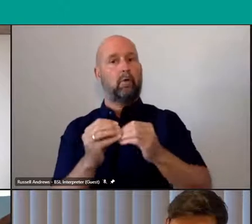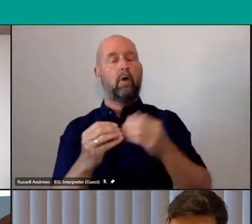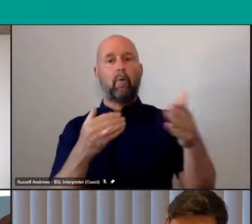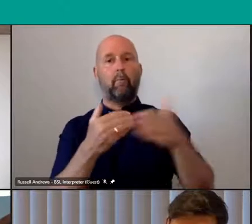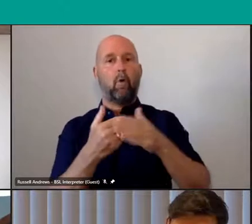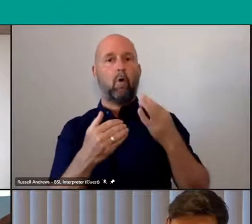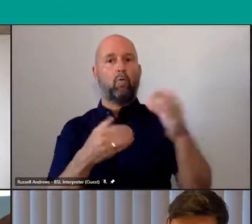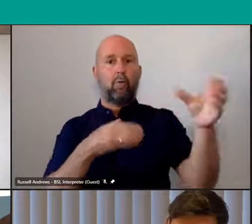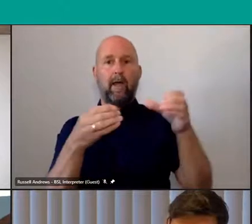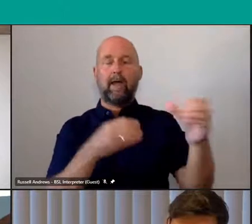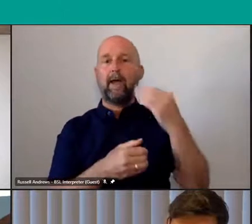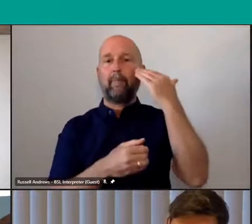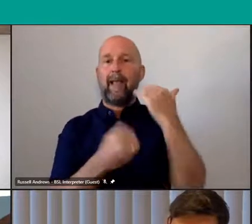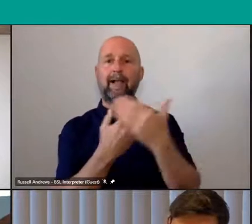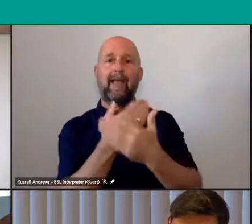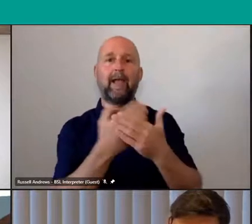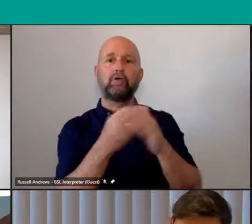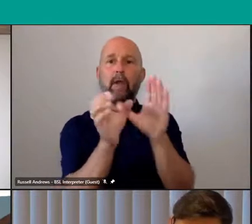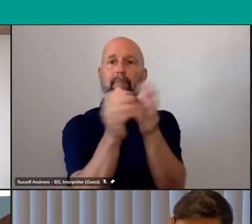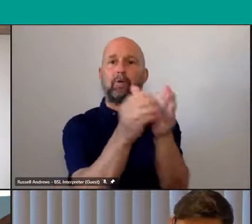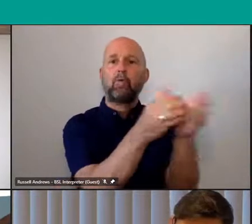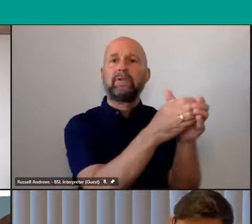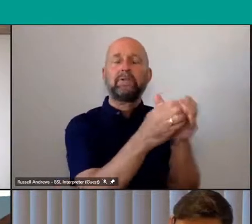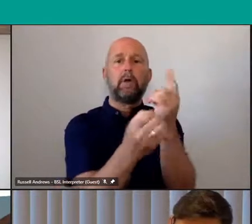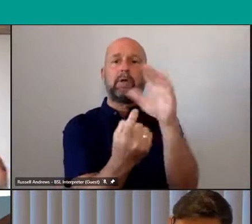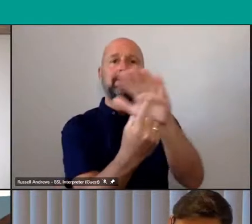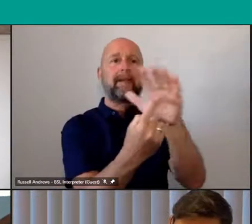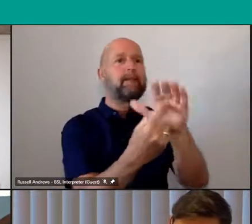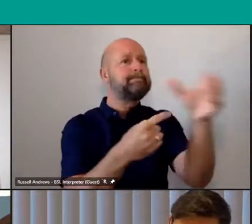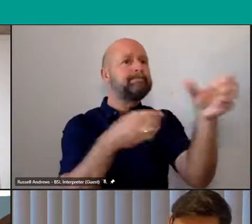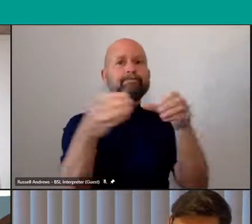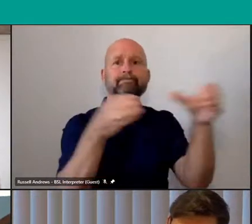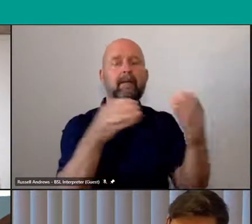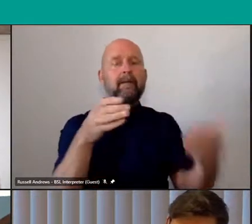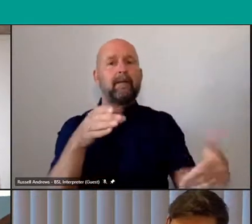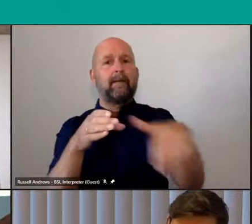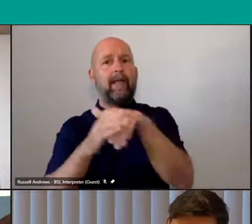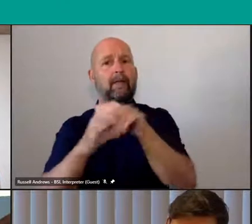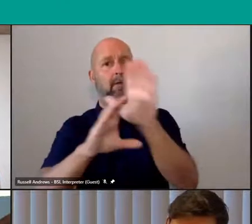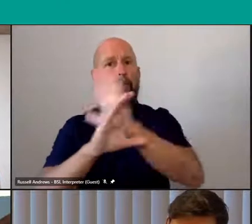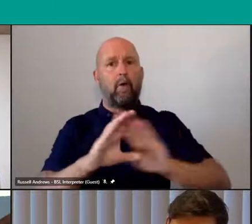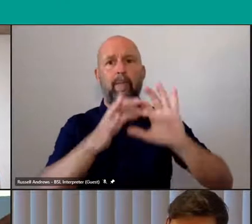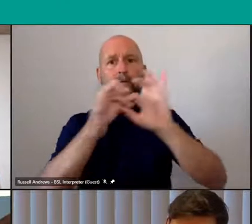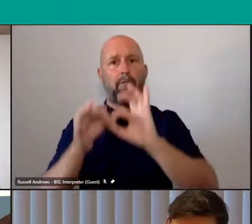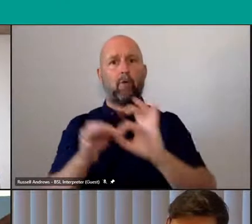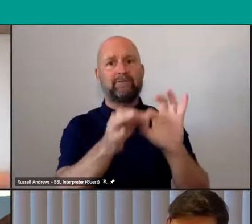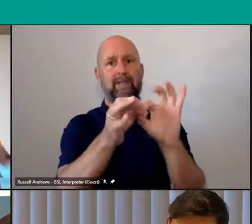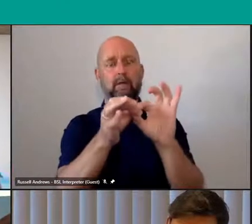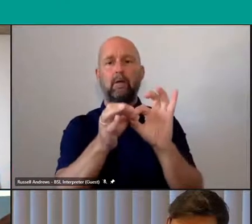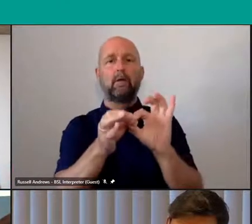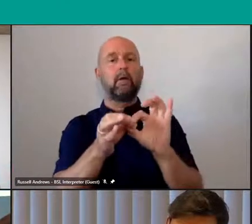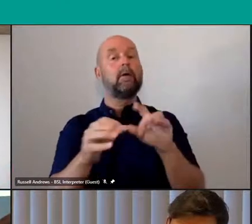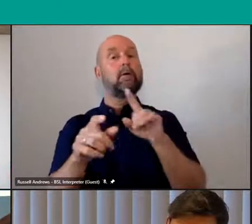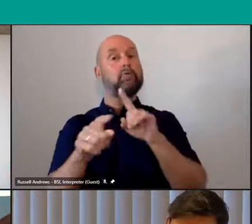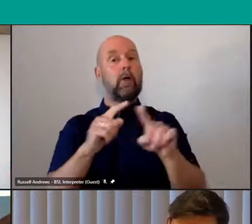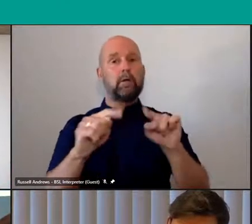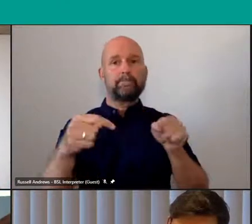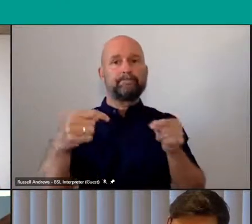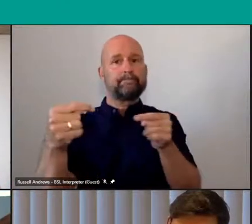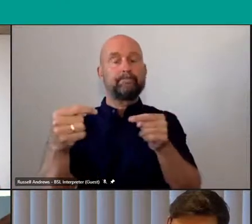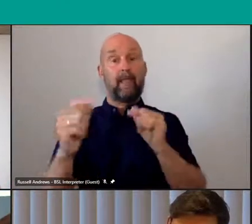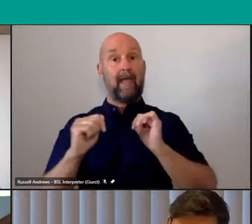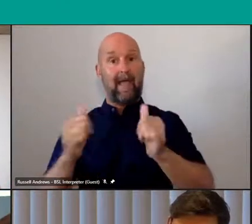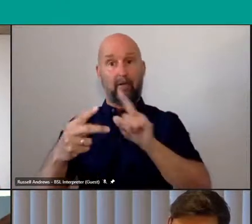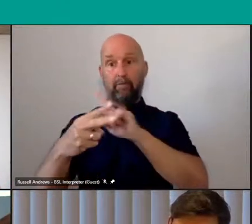of Black and Asian minorities in senior positions across the combined authority and tackle race inequality in health,